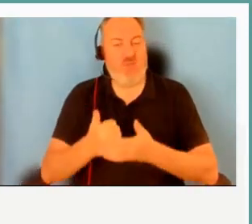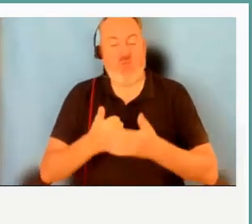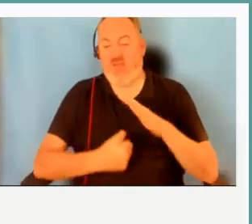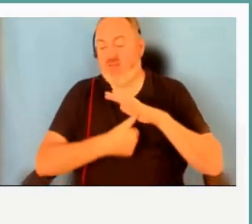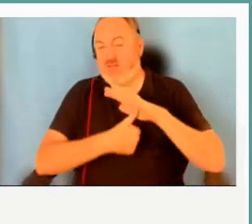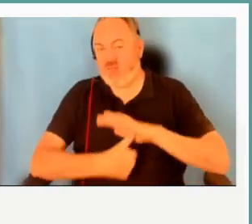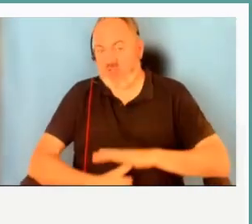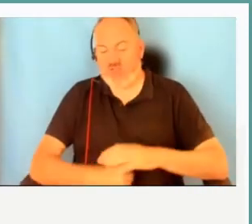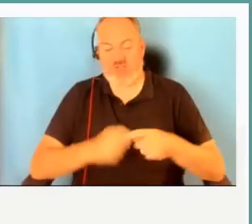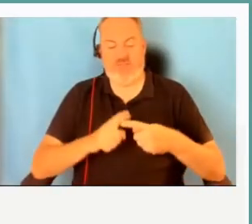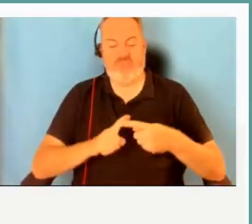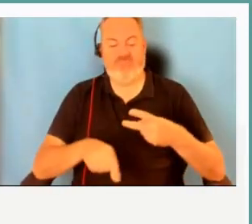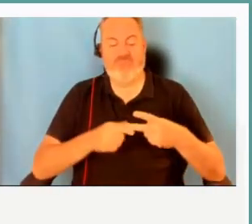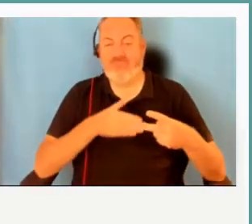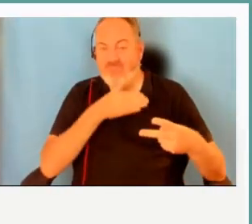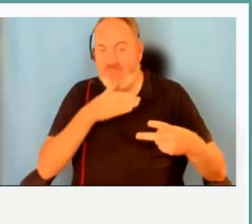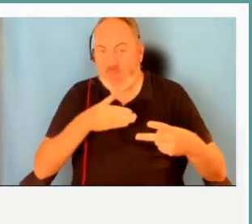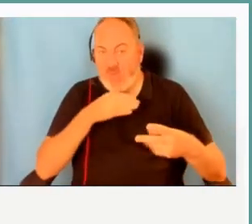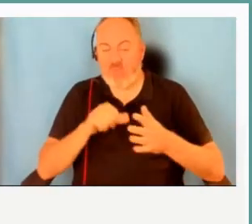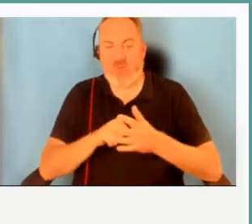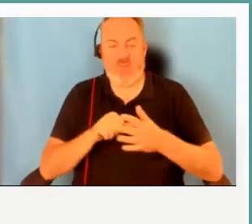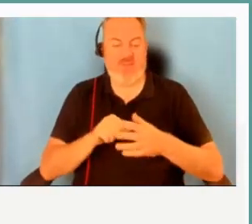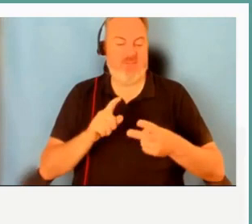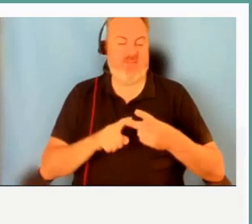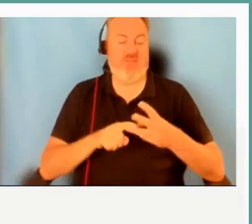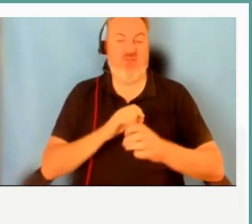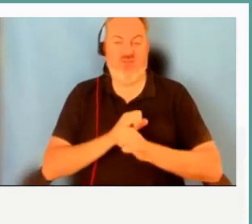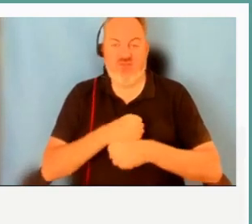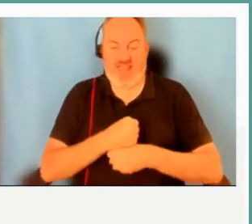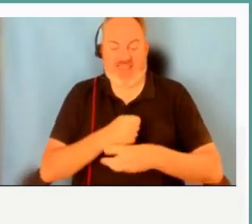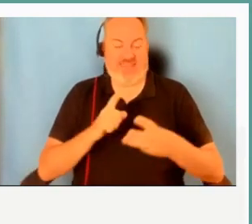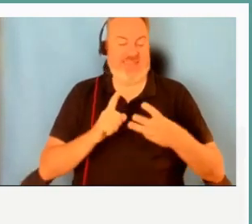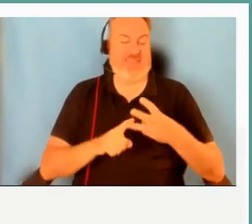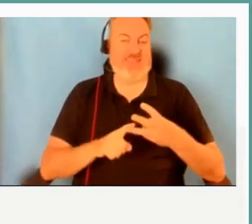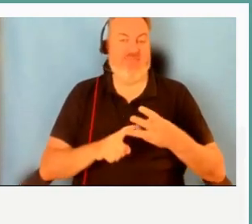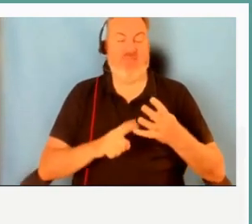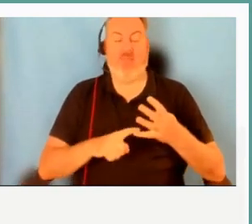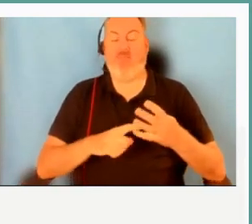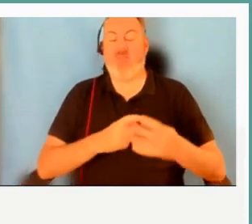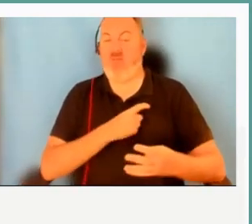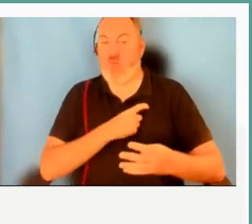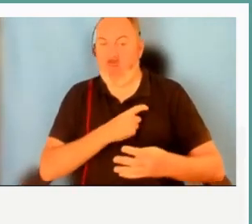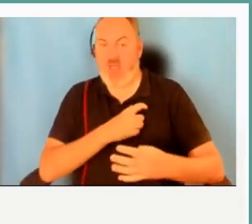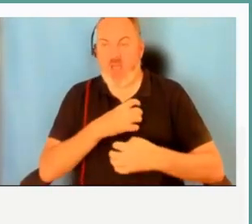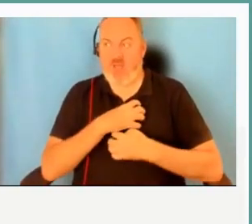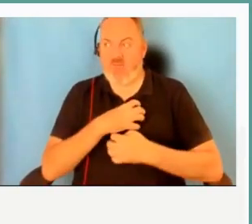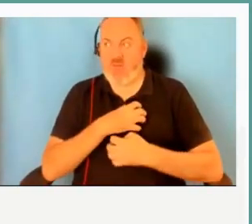alcohol, sleep, stress, money worries, chronic pain, panic and phobia, and many more as